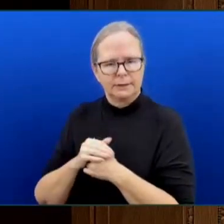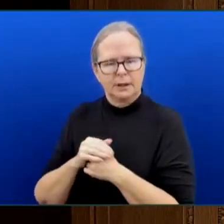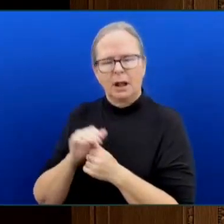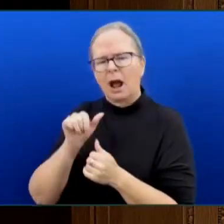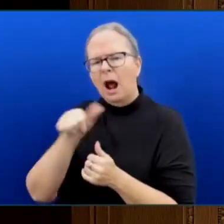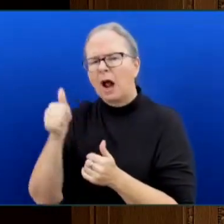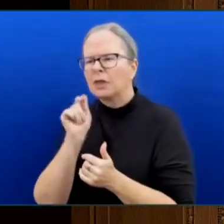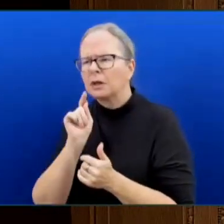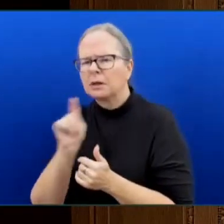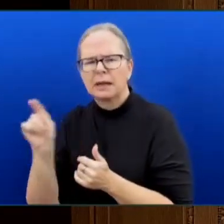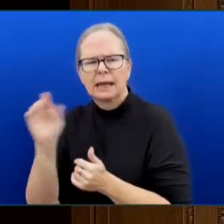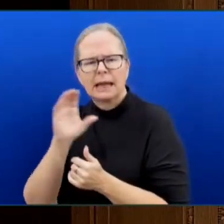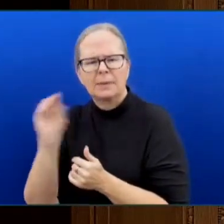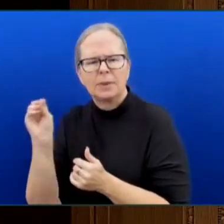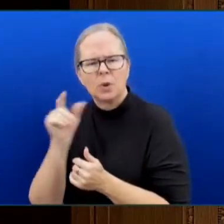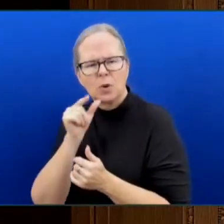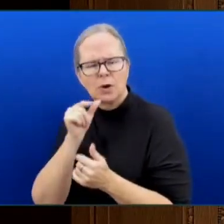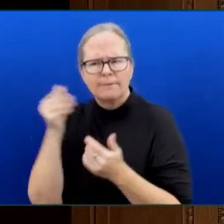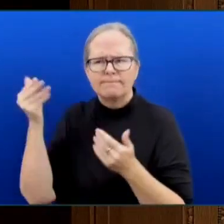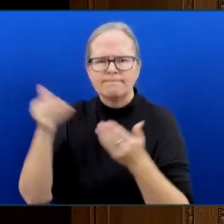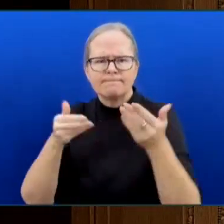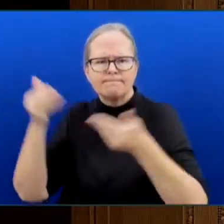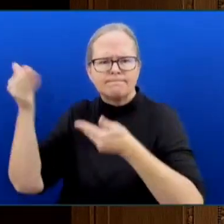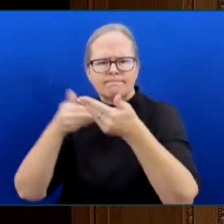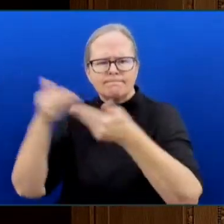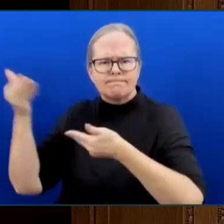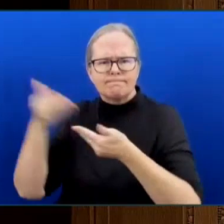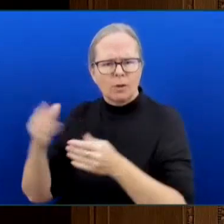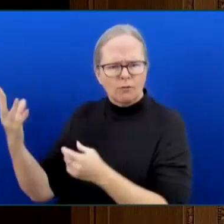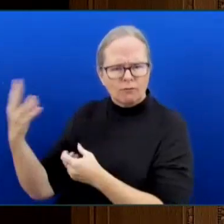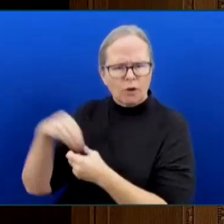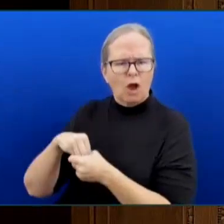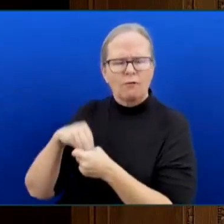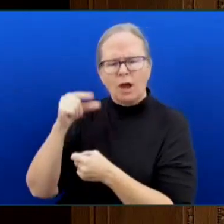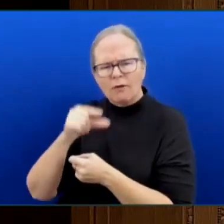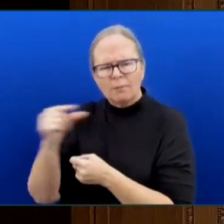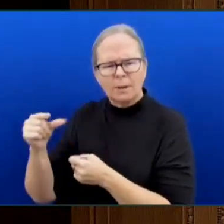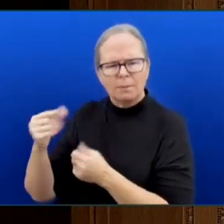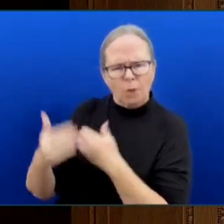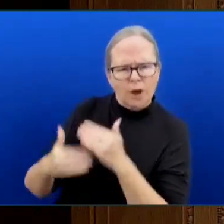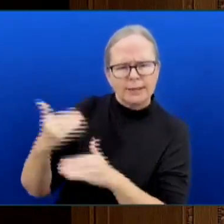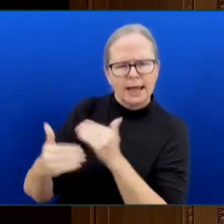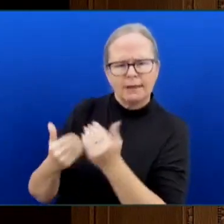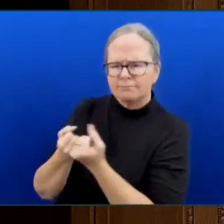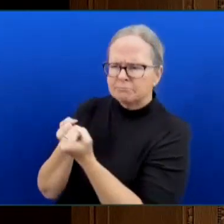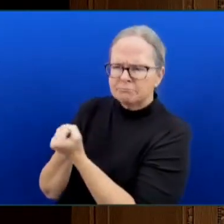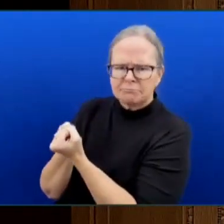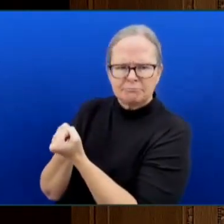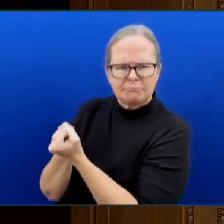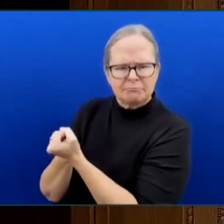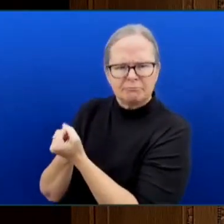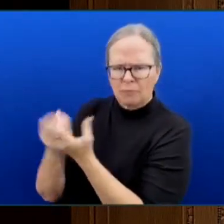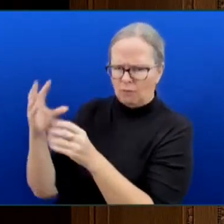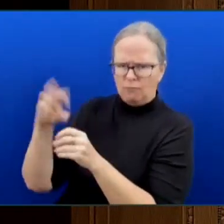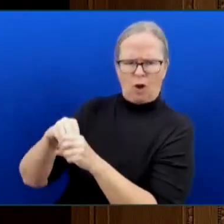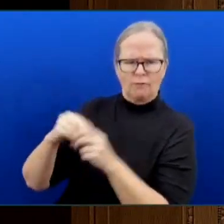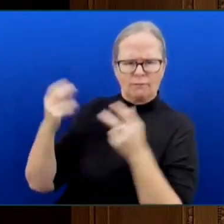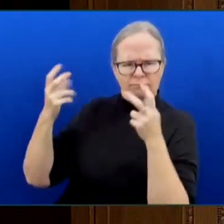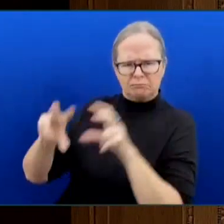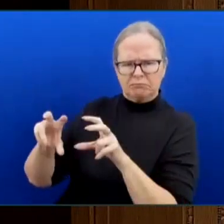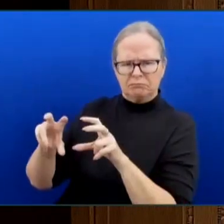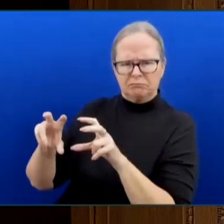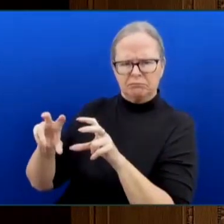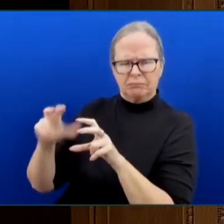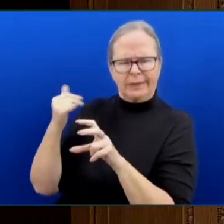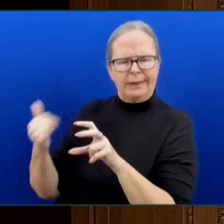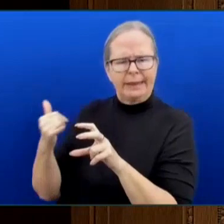process in good faith, who are part of an exercise, who want to invest, but are now, according